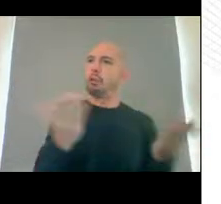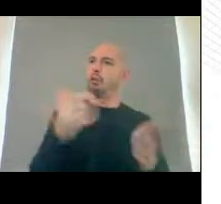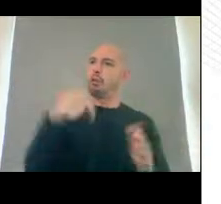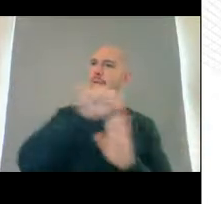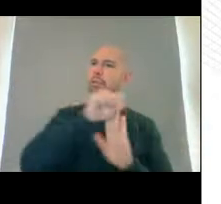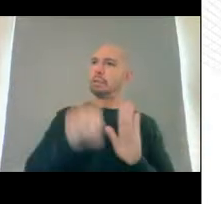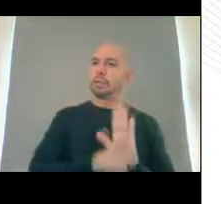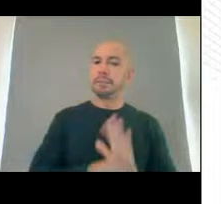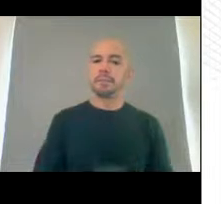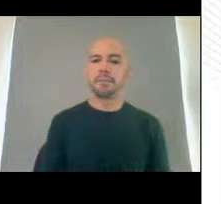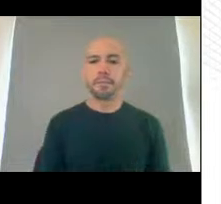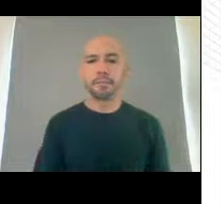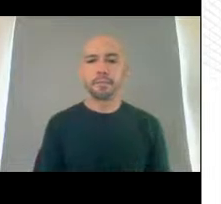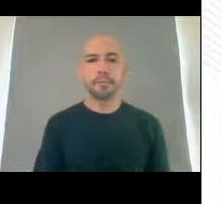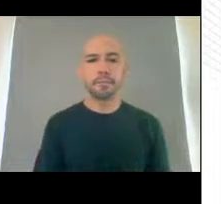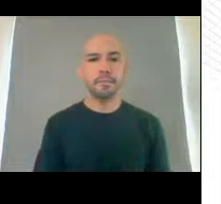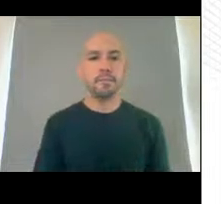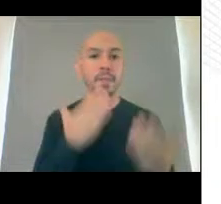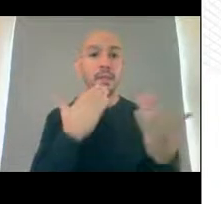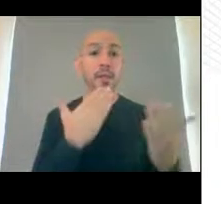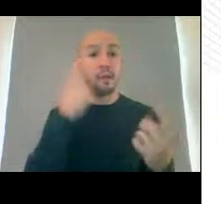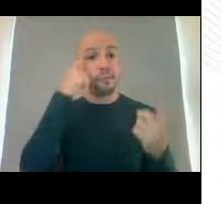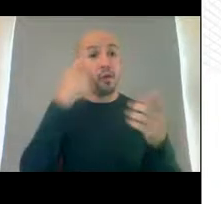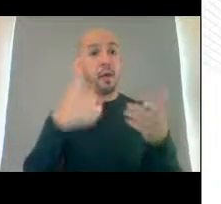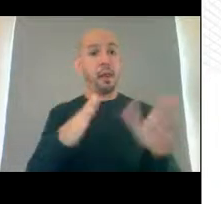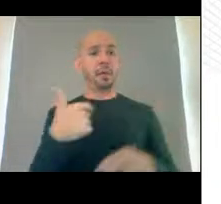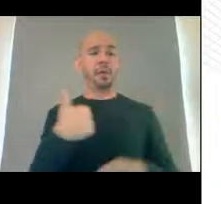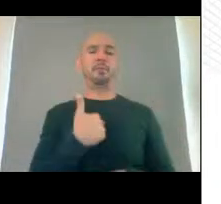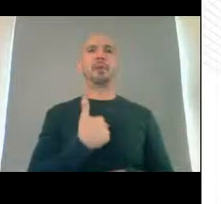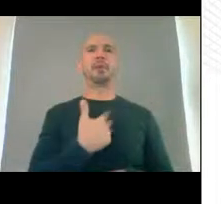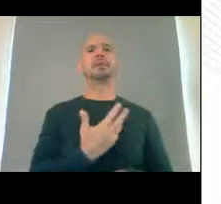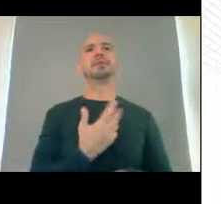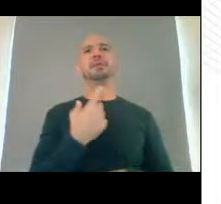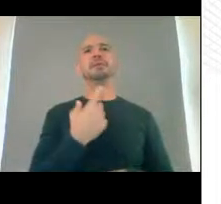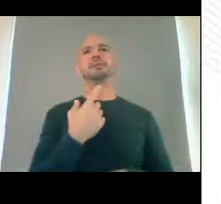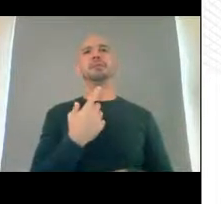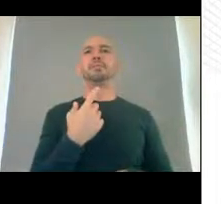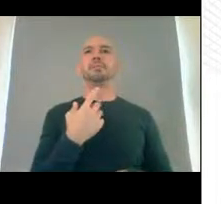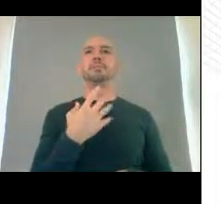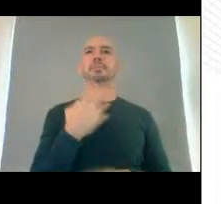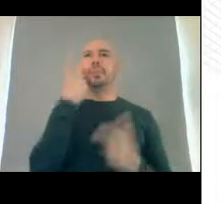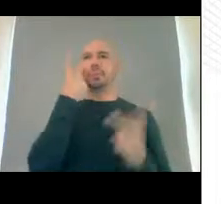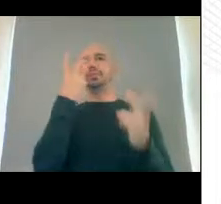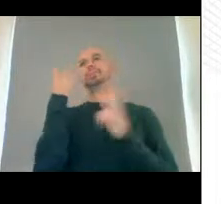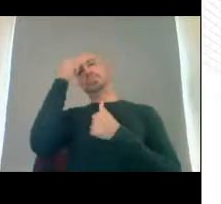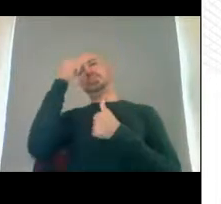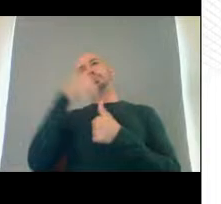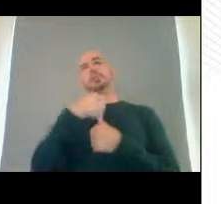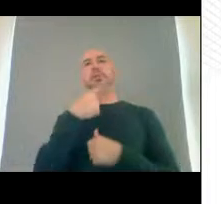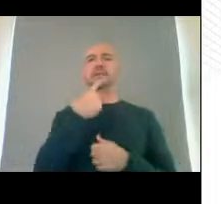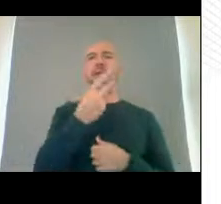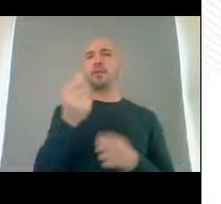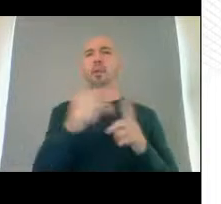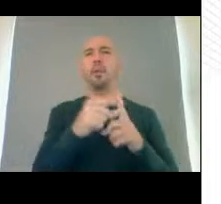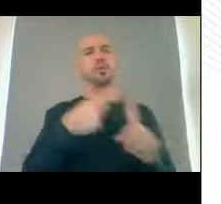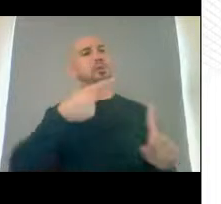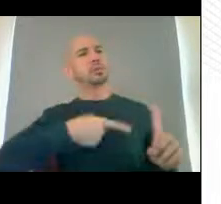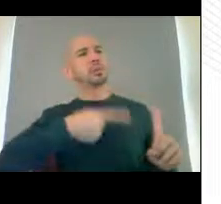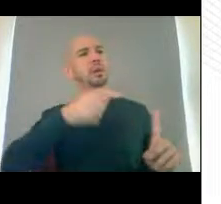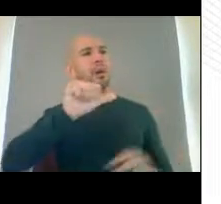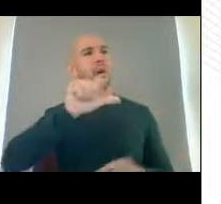so uh thank you for allowing me to say a few words about uh alex shabazz and and thank you for um your